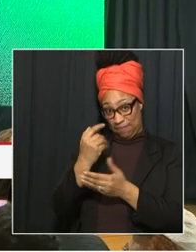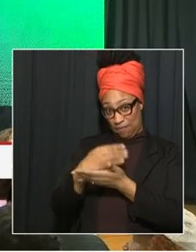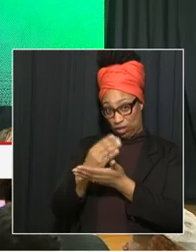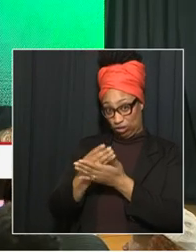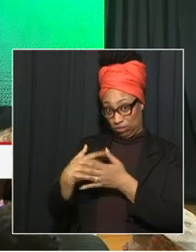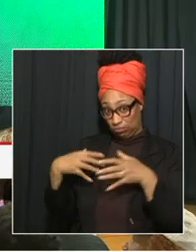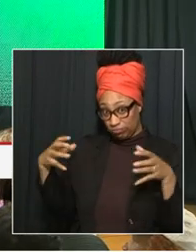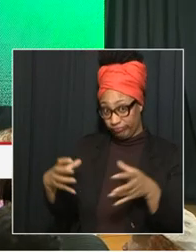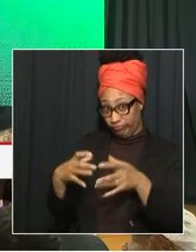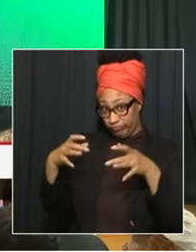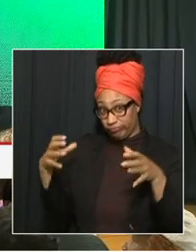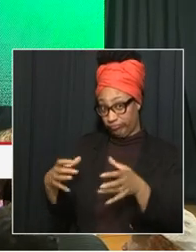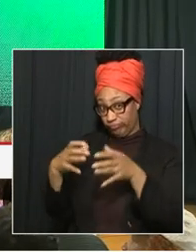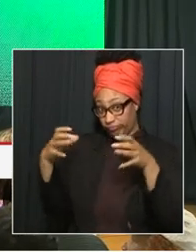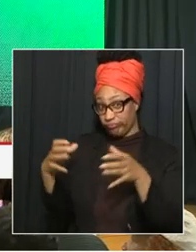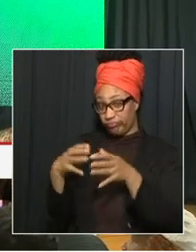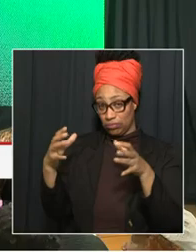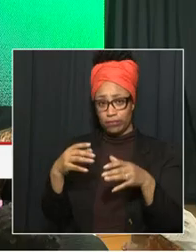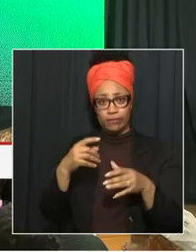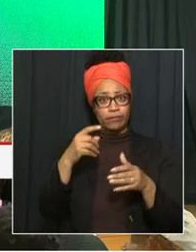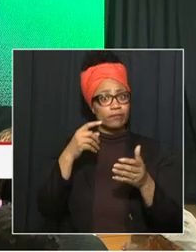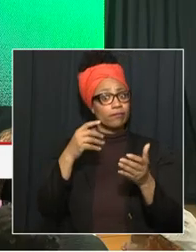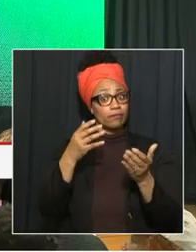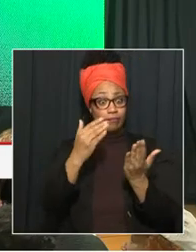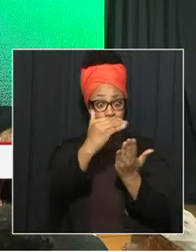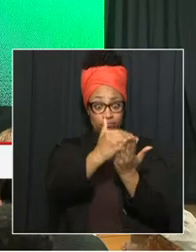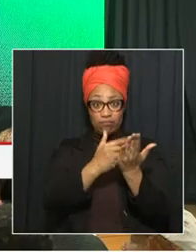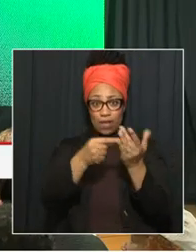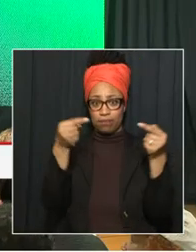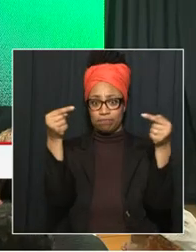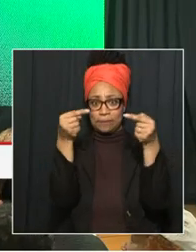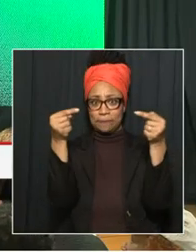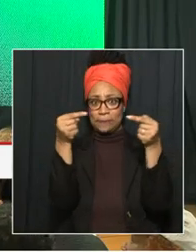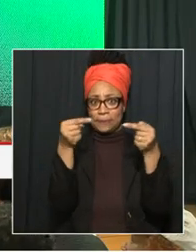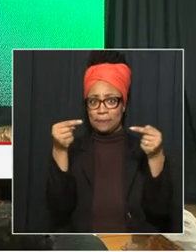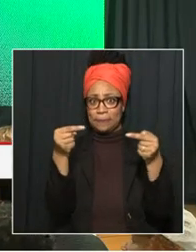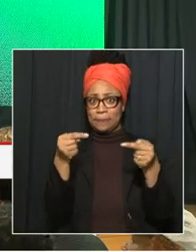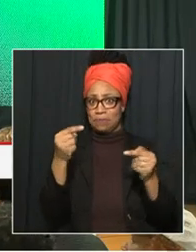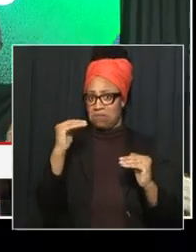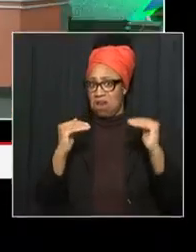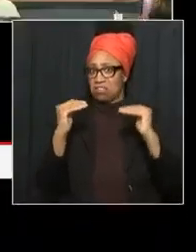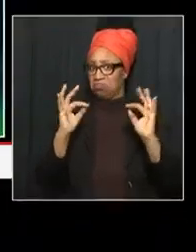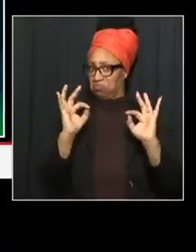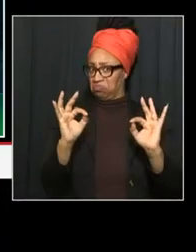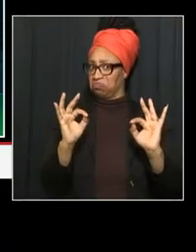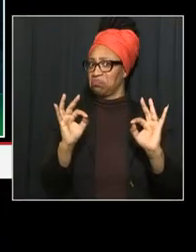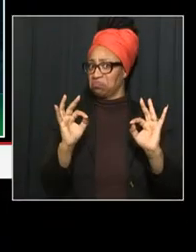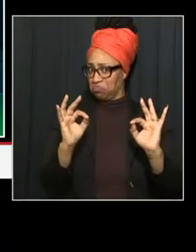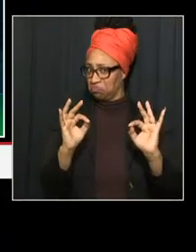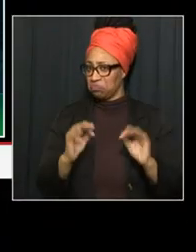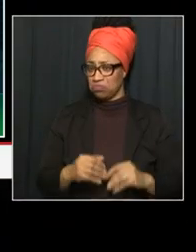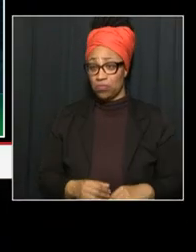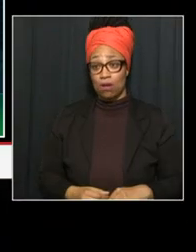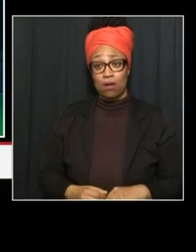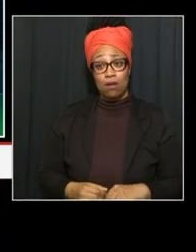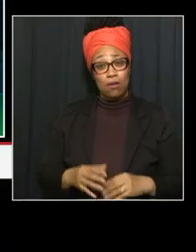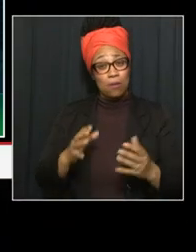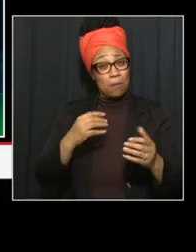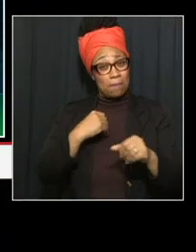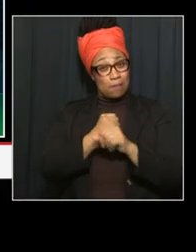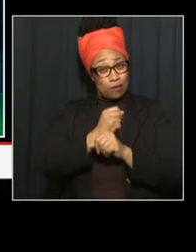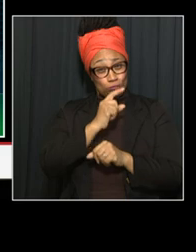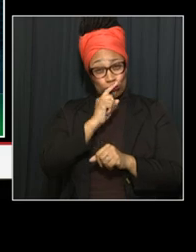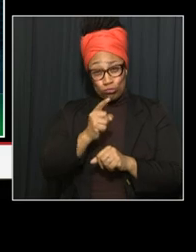that make our city cleaner, safer, when we make the investments that allow our city to